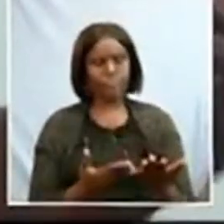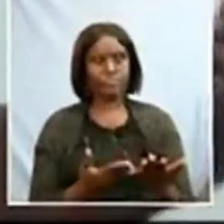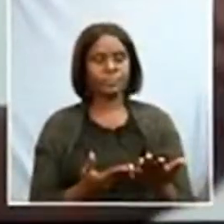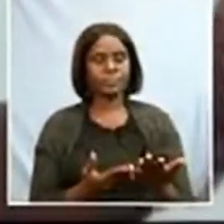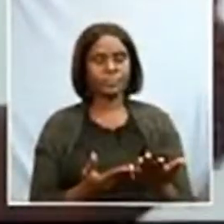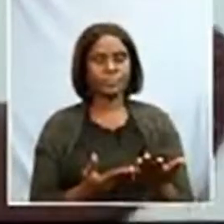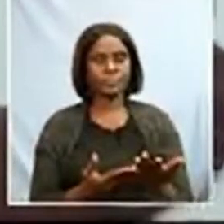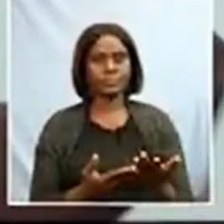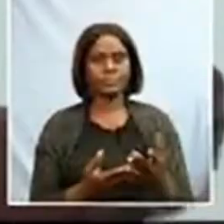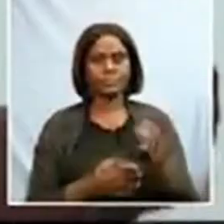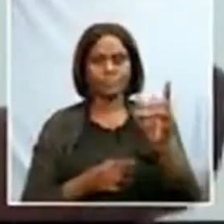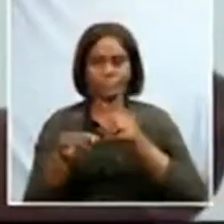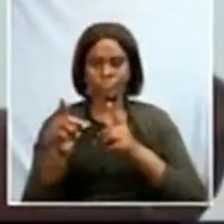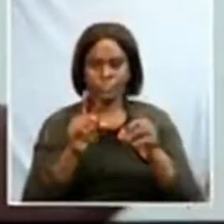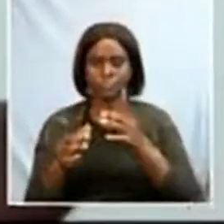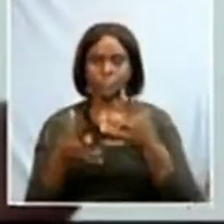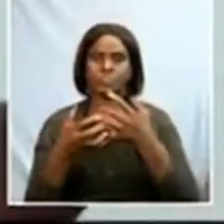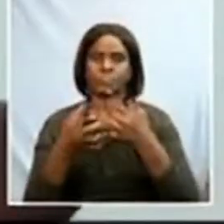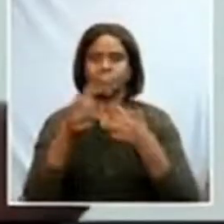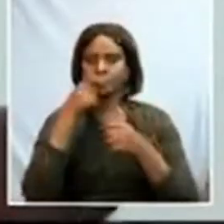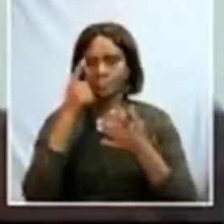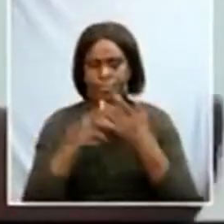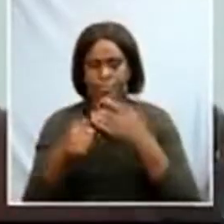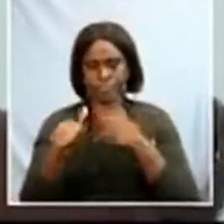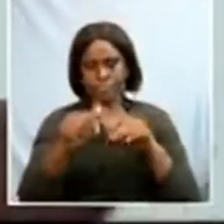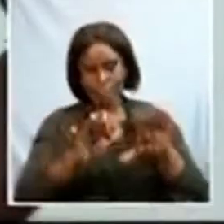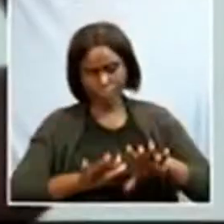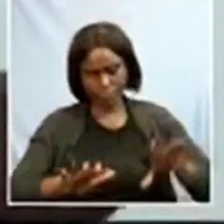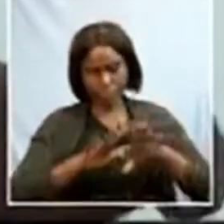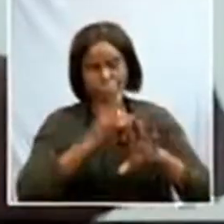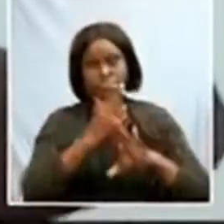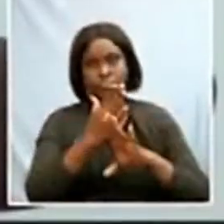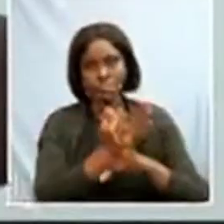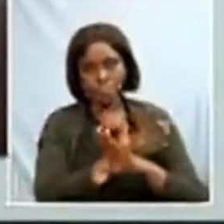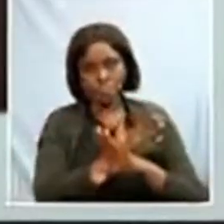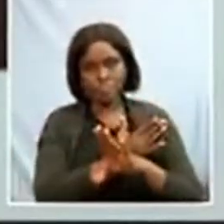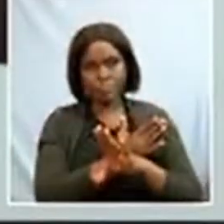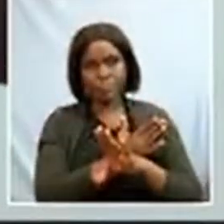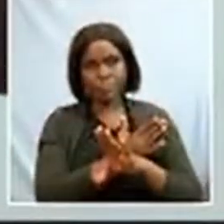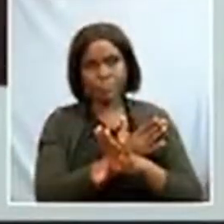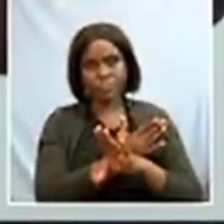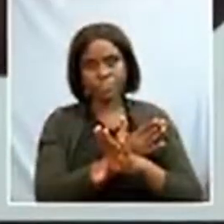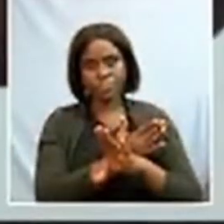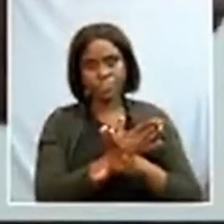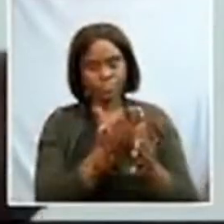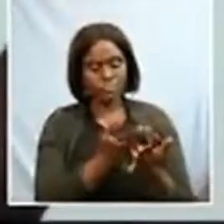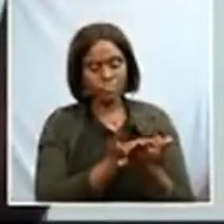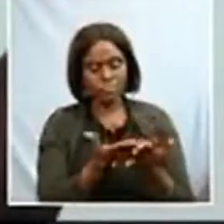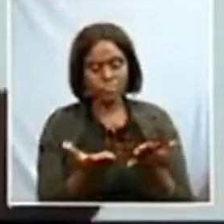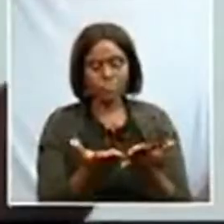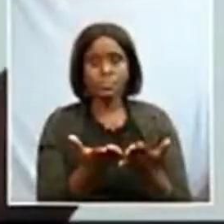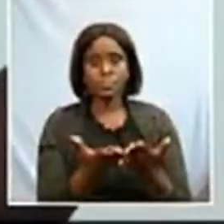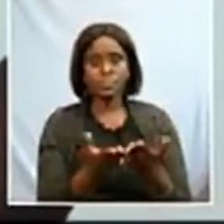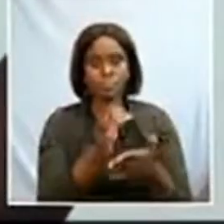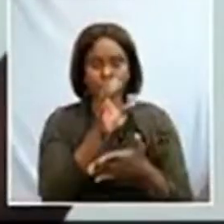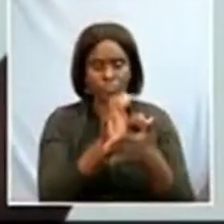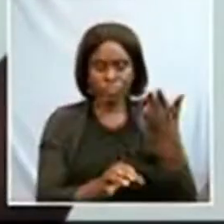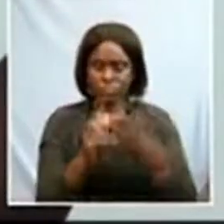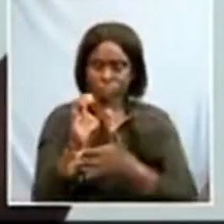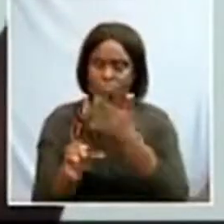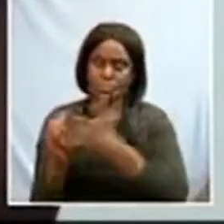The director engineering must be present before, and these are clauses,